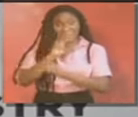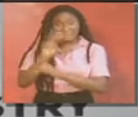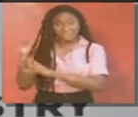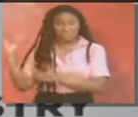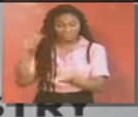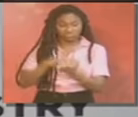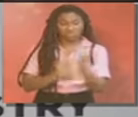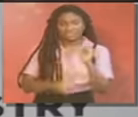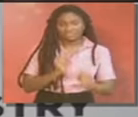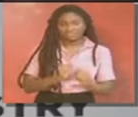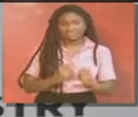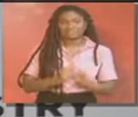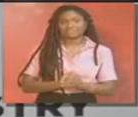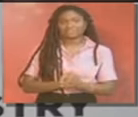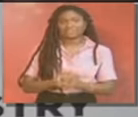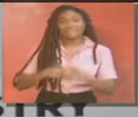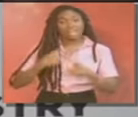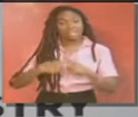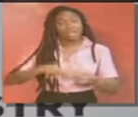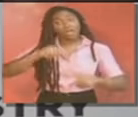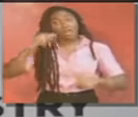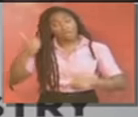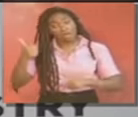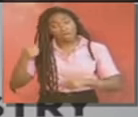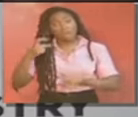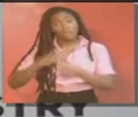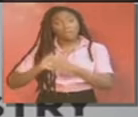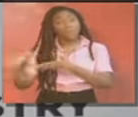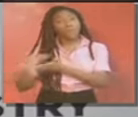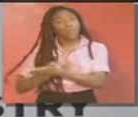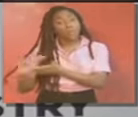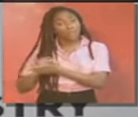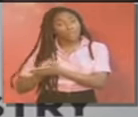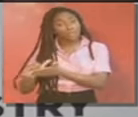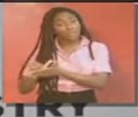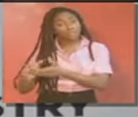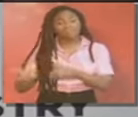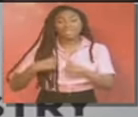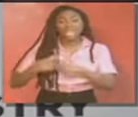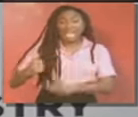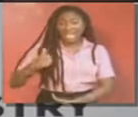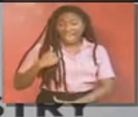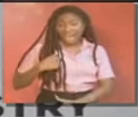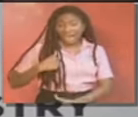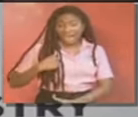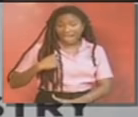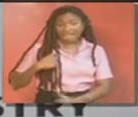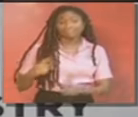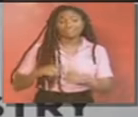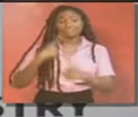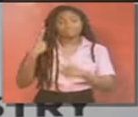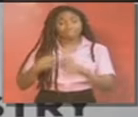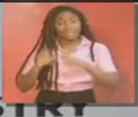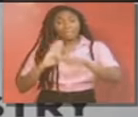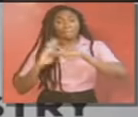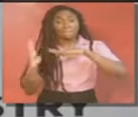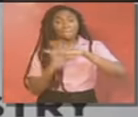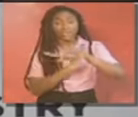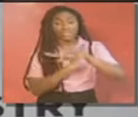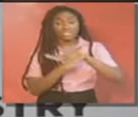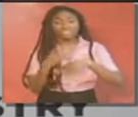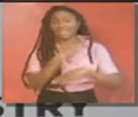an exercise from New York City, April 14th, Canada, April 16th, Barbados, and